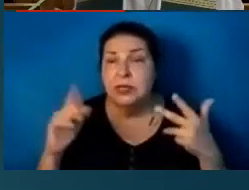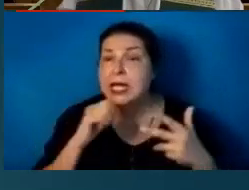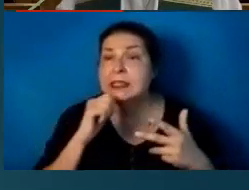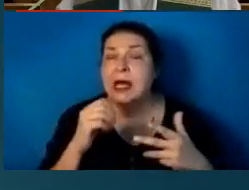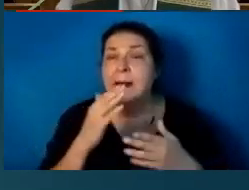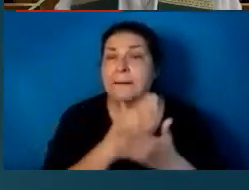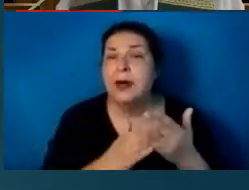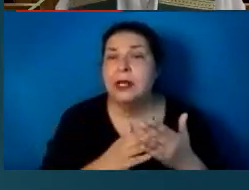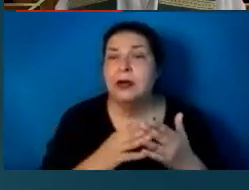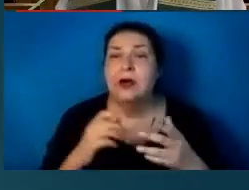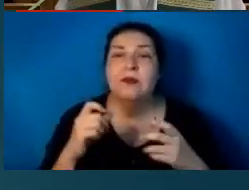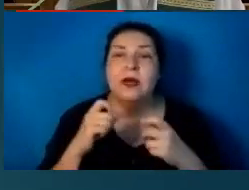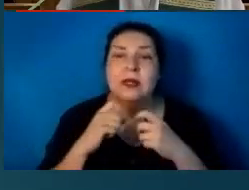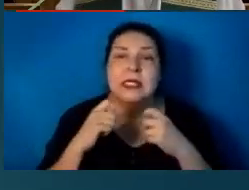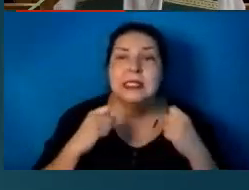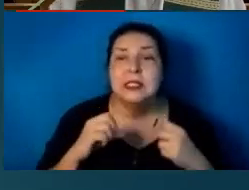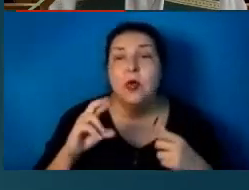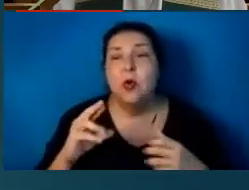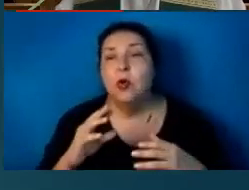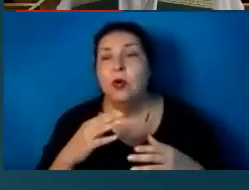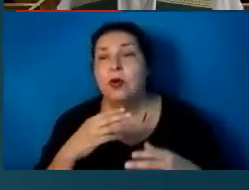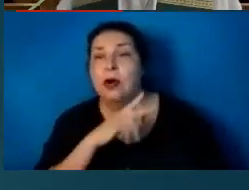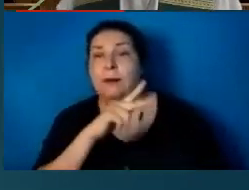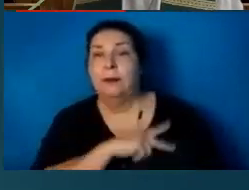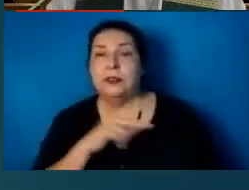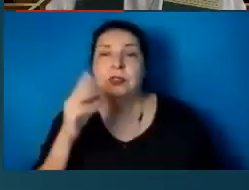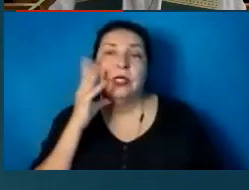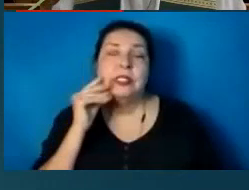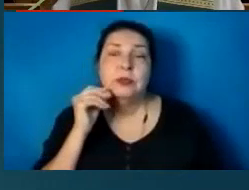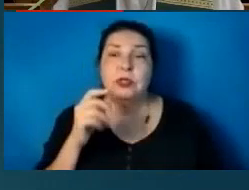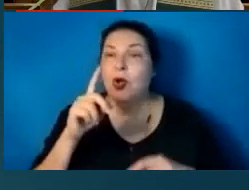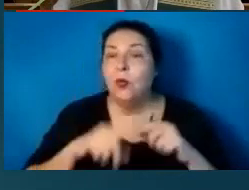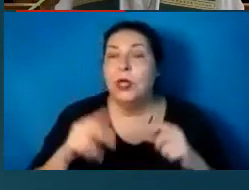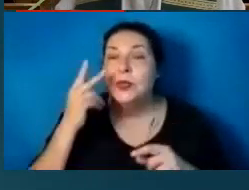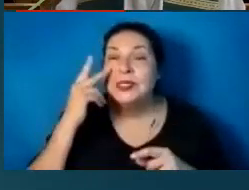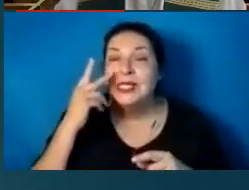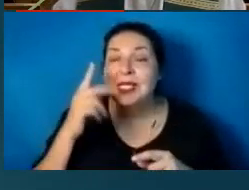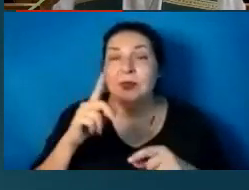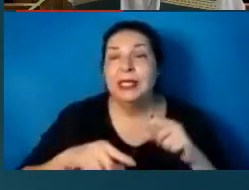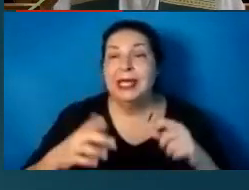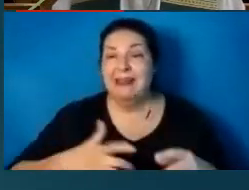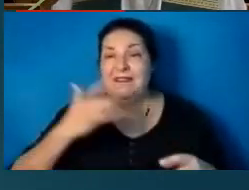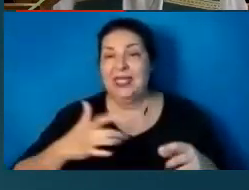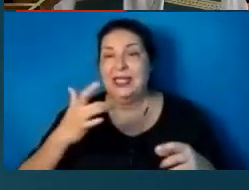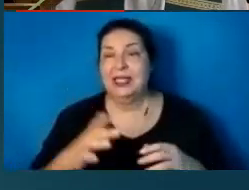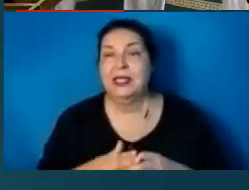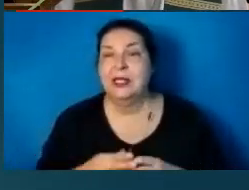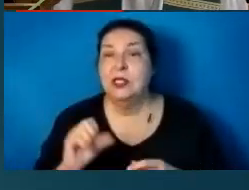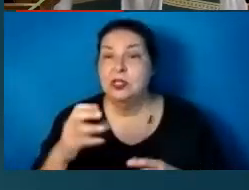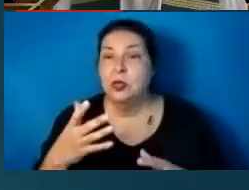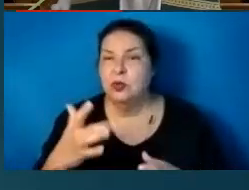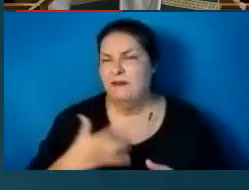our personal experience of these things. We don't see it. We can't feel it. So it seems to